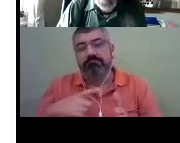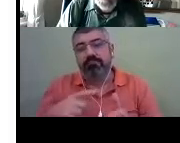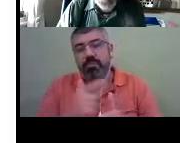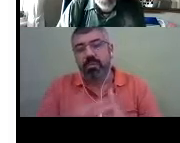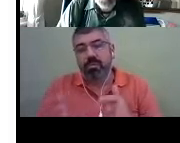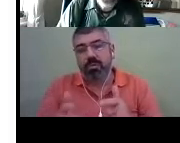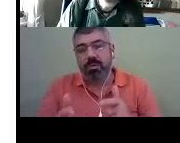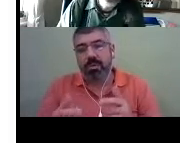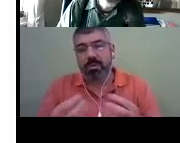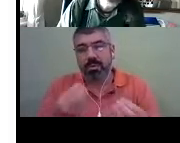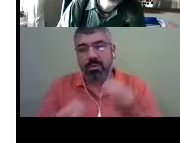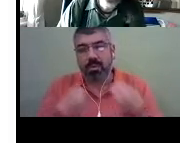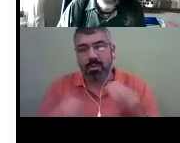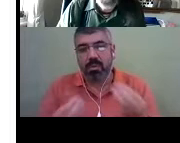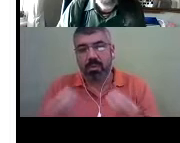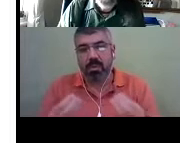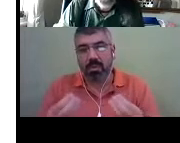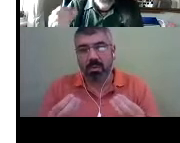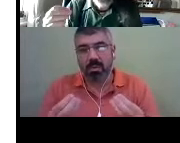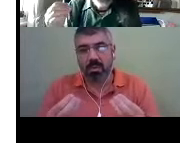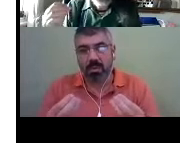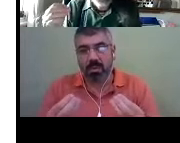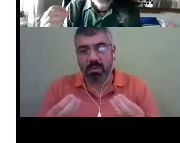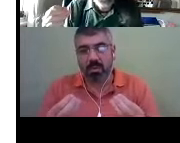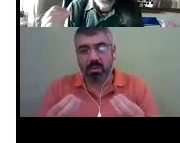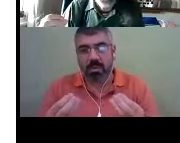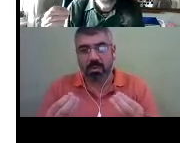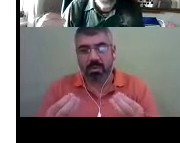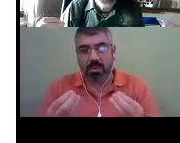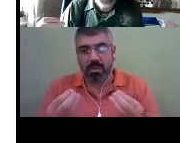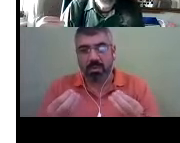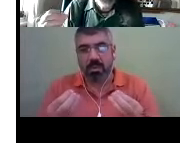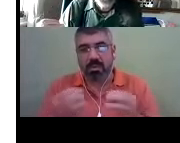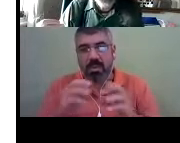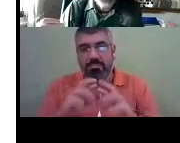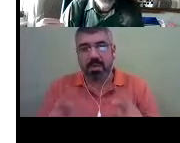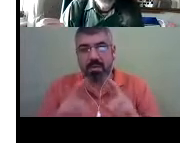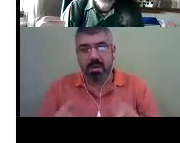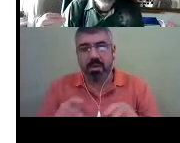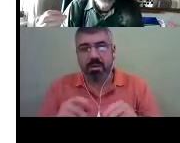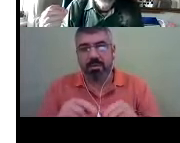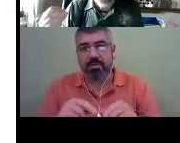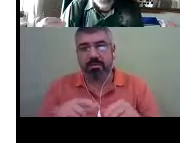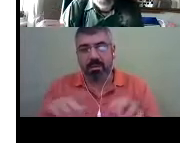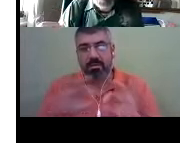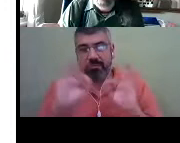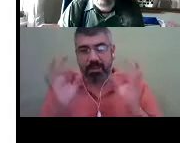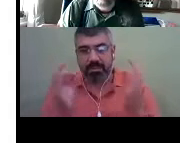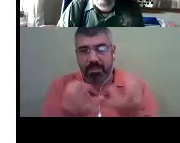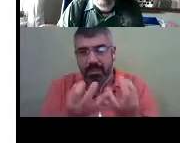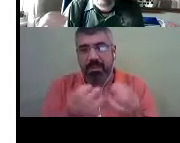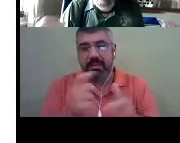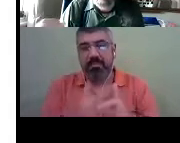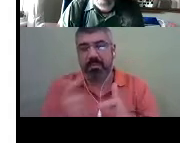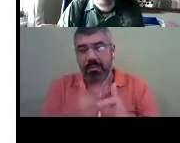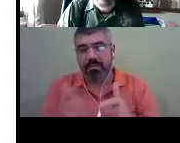that is not familiar with what Islamic Republic meant to people in 1979.